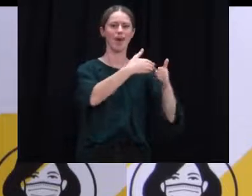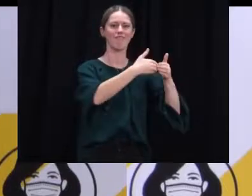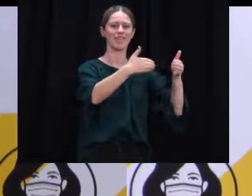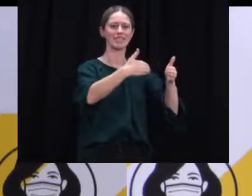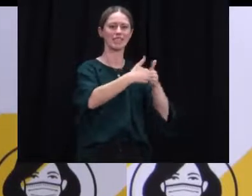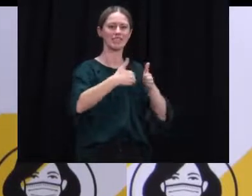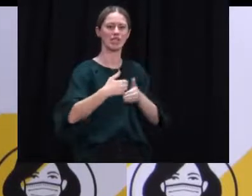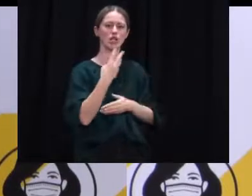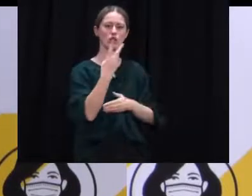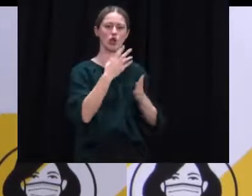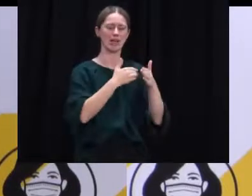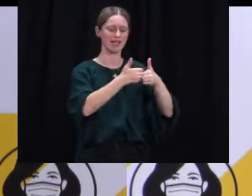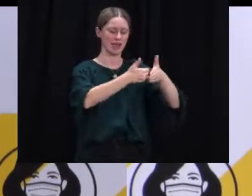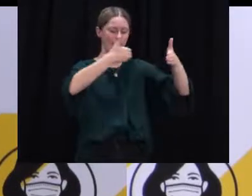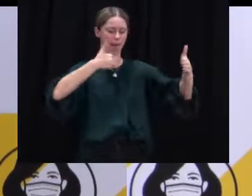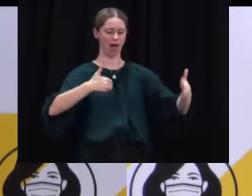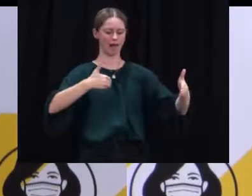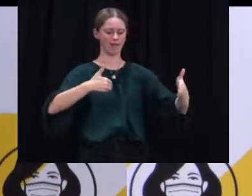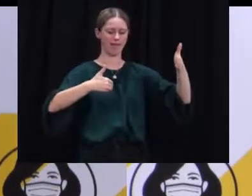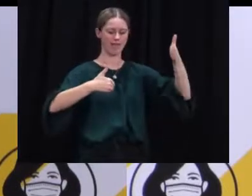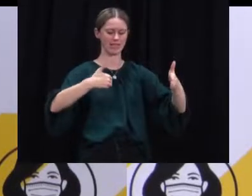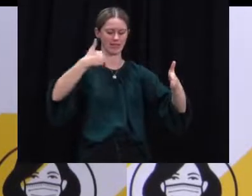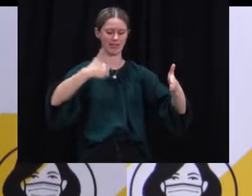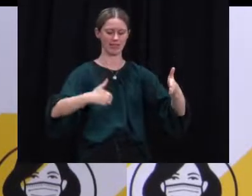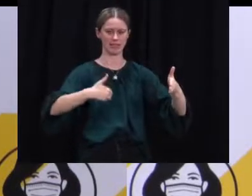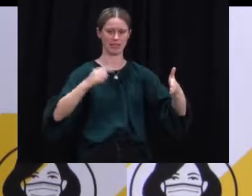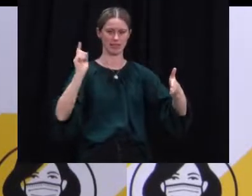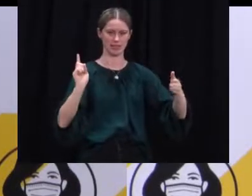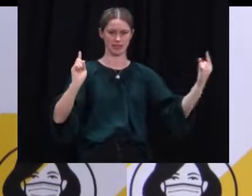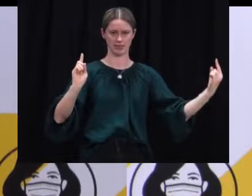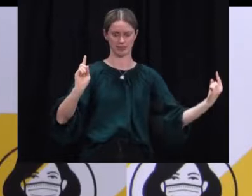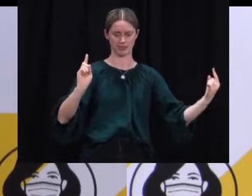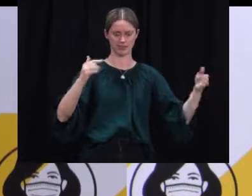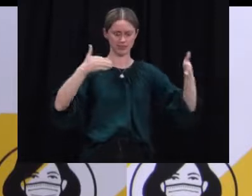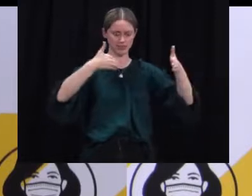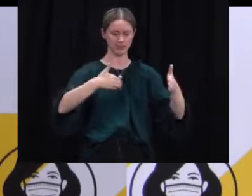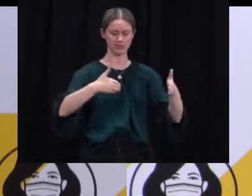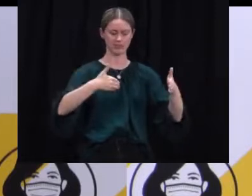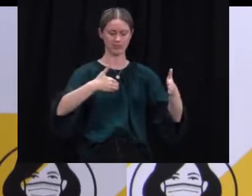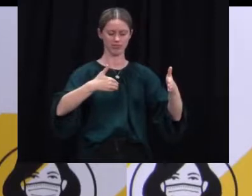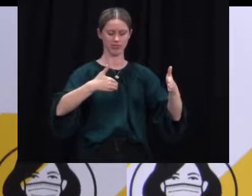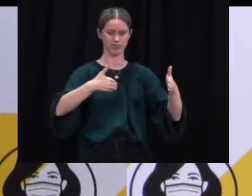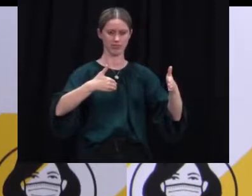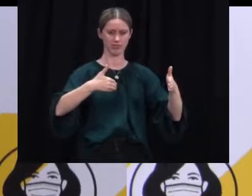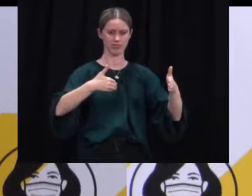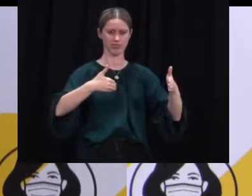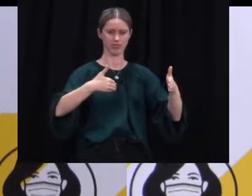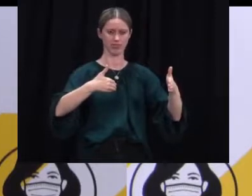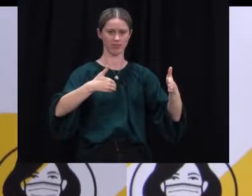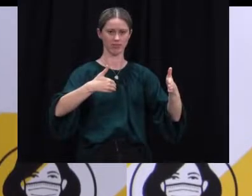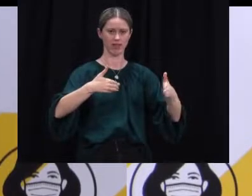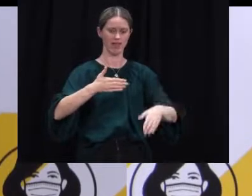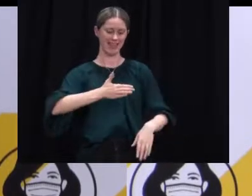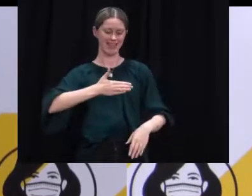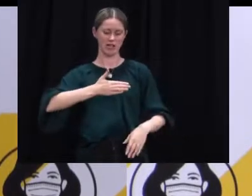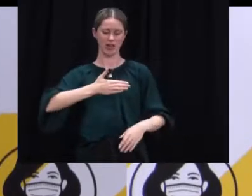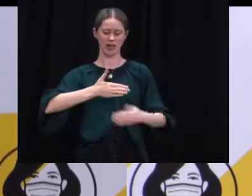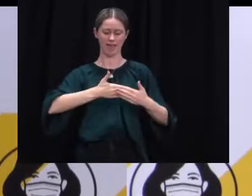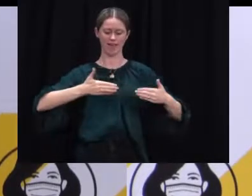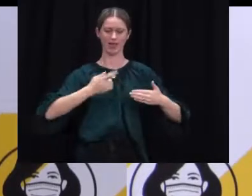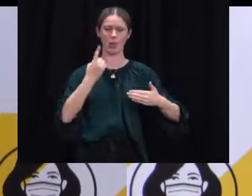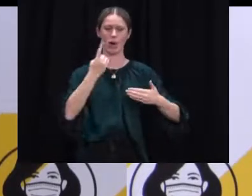people from an MIQ facility, there needs to be at least 2 lines of fencing, 2 metres apart, one of which